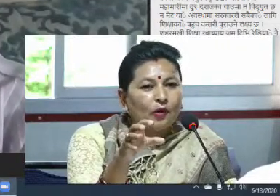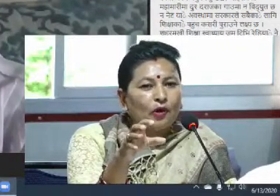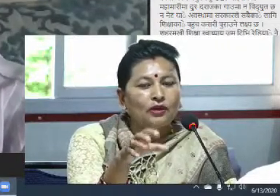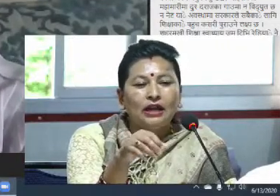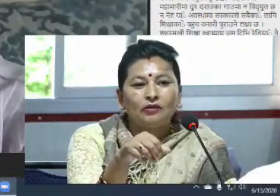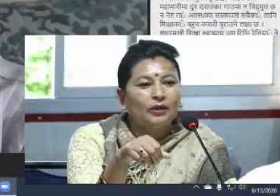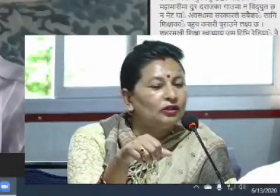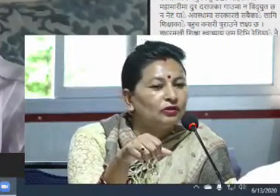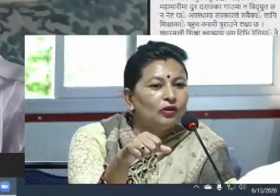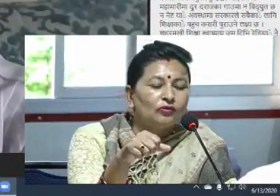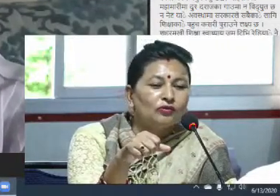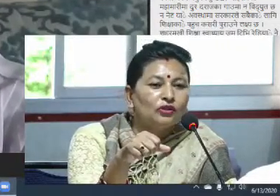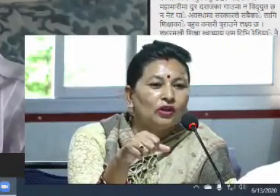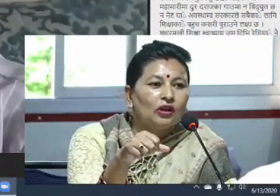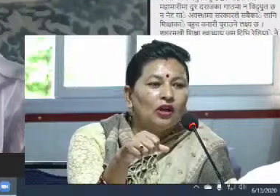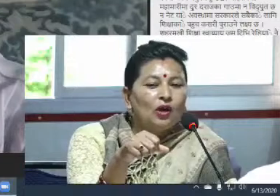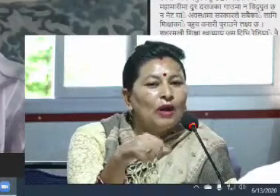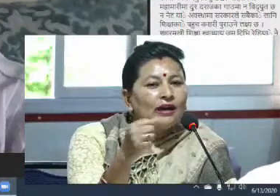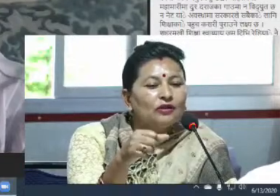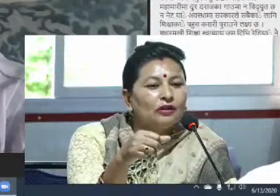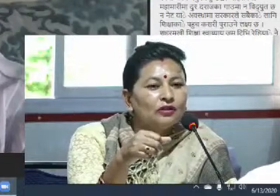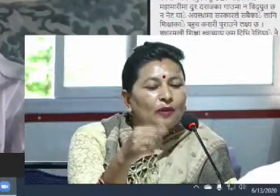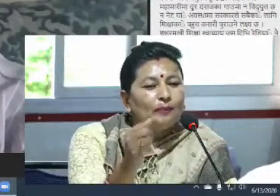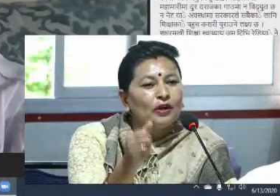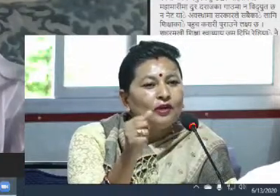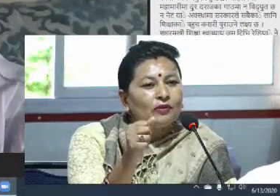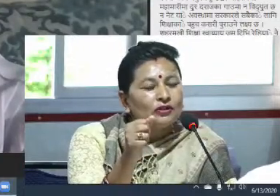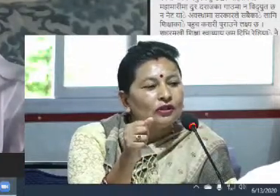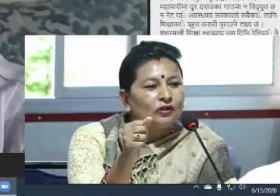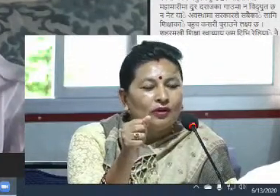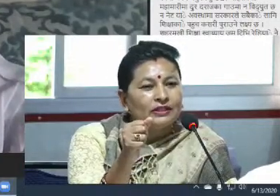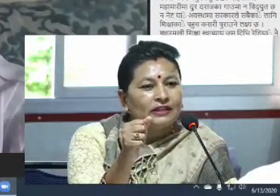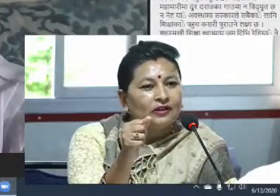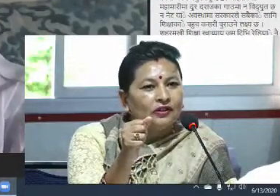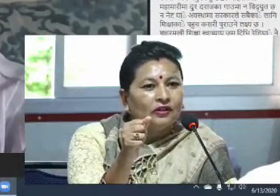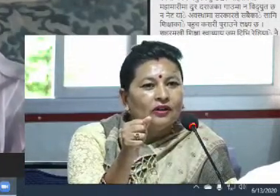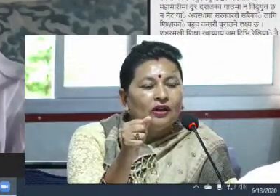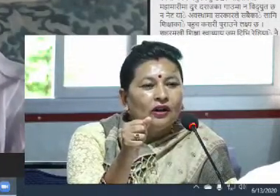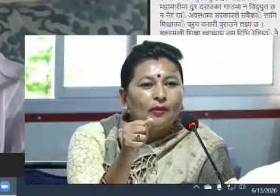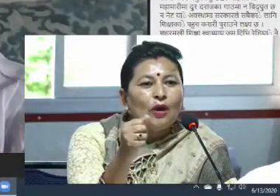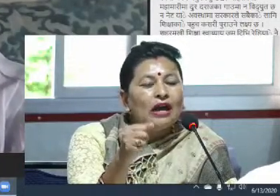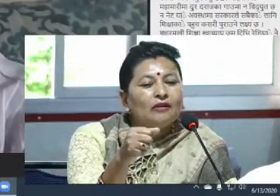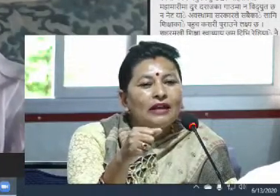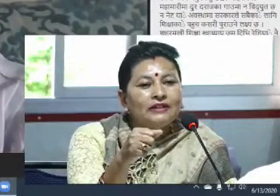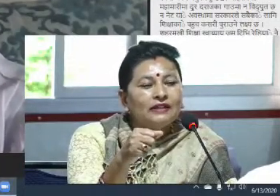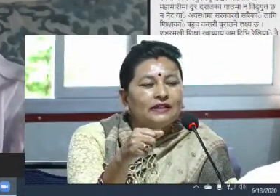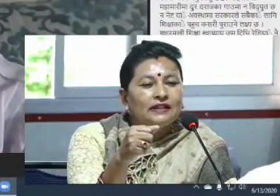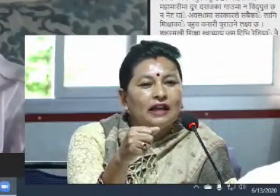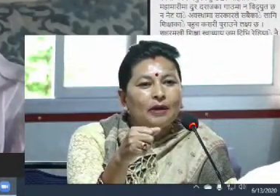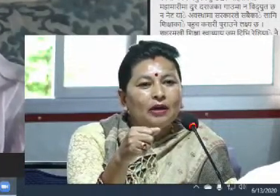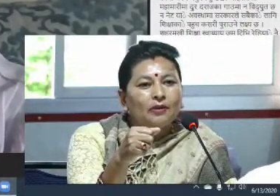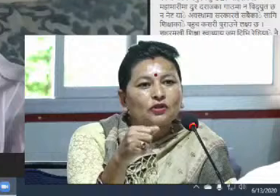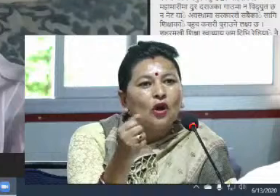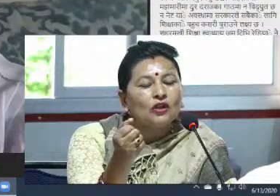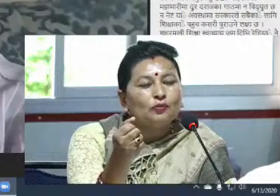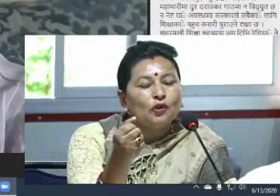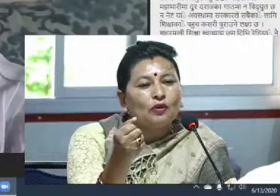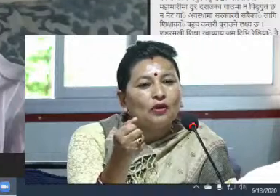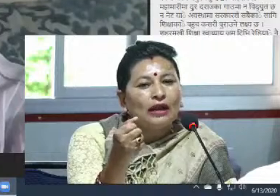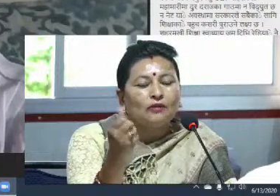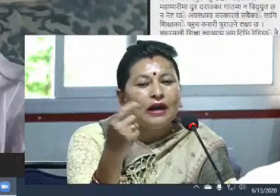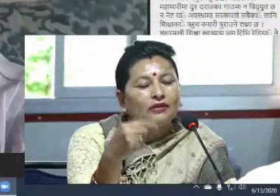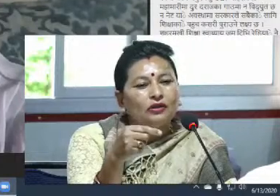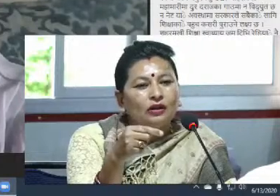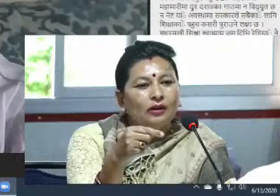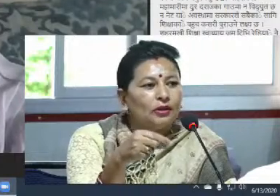are not able to establish any contact with them. So how to facilitate to them, because we don't know whether they have